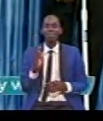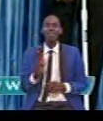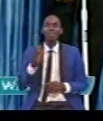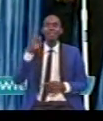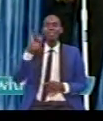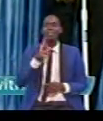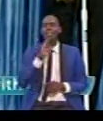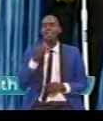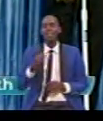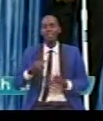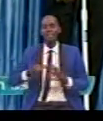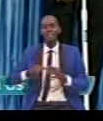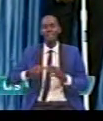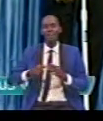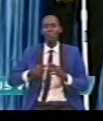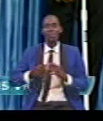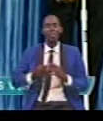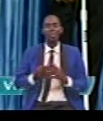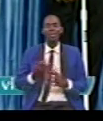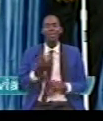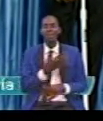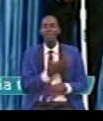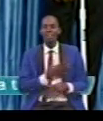Sing and rejoice.